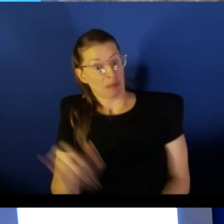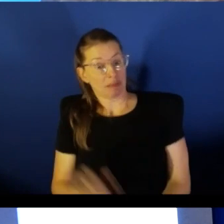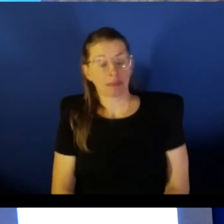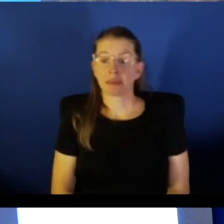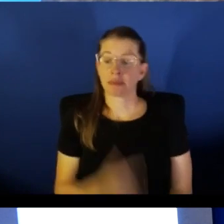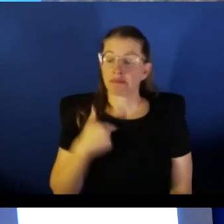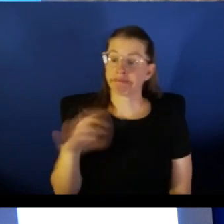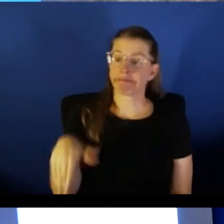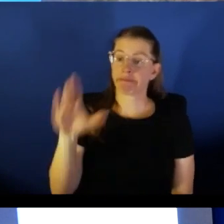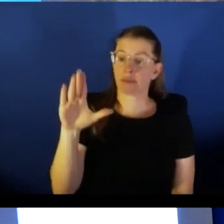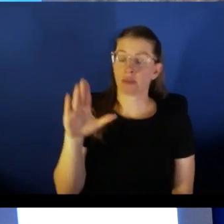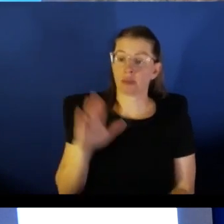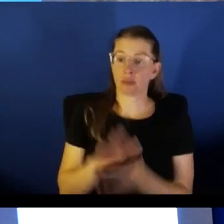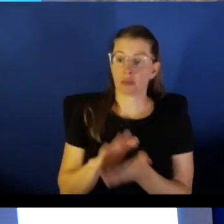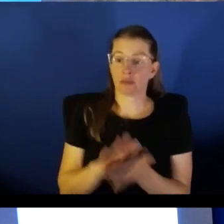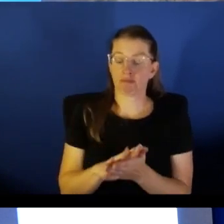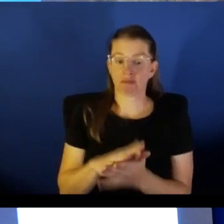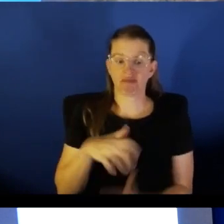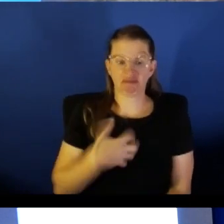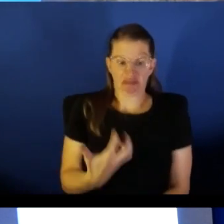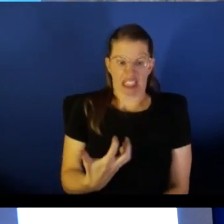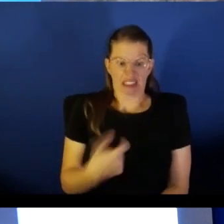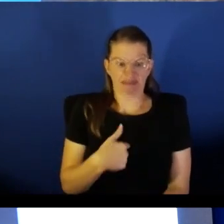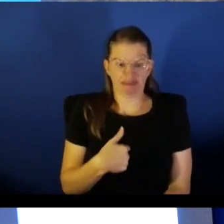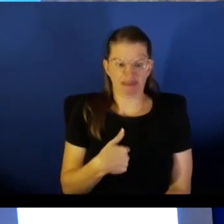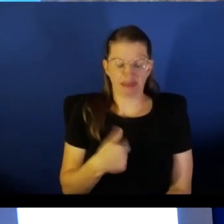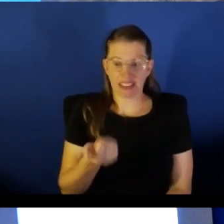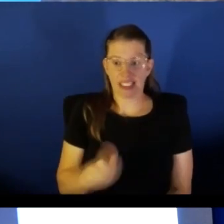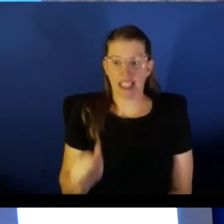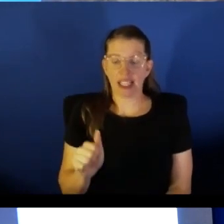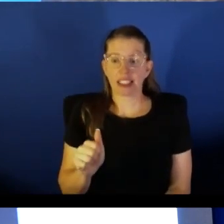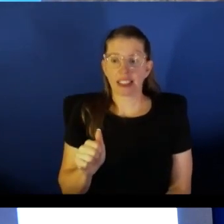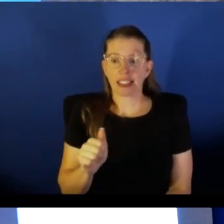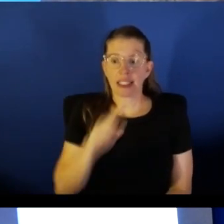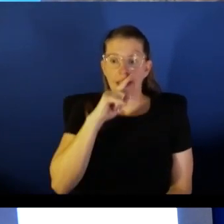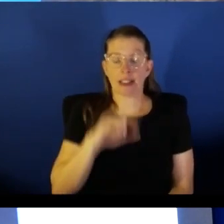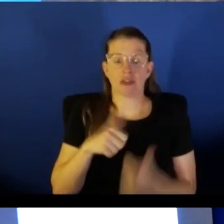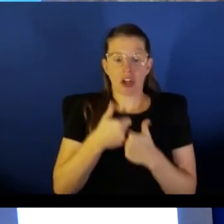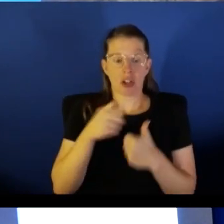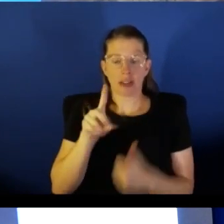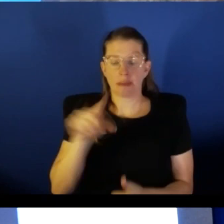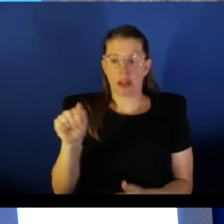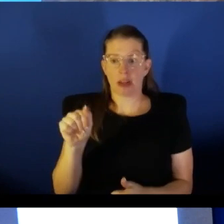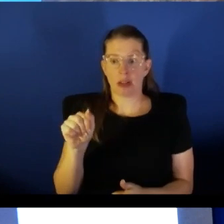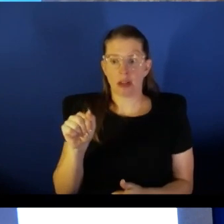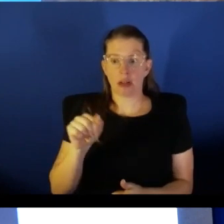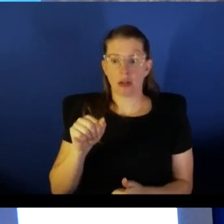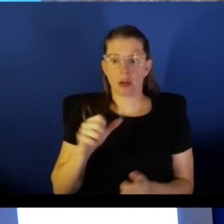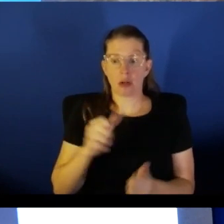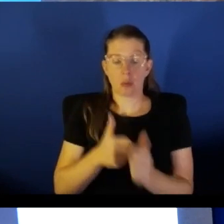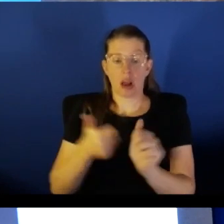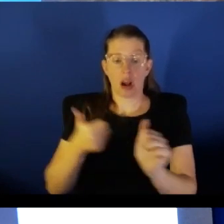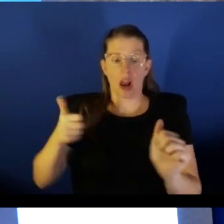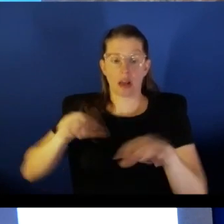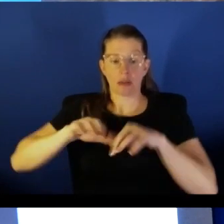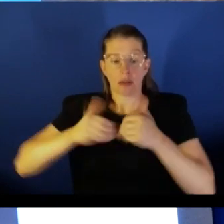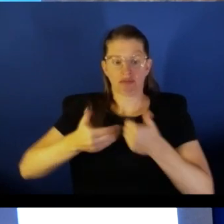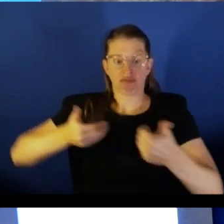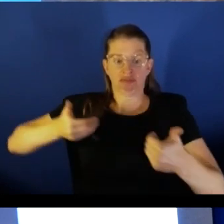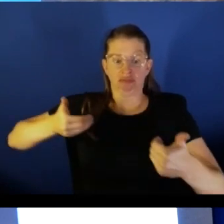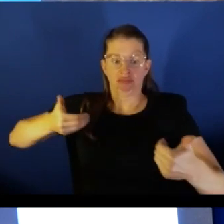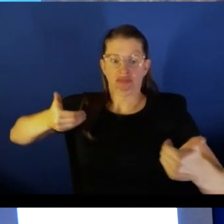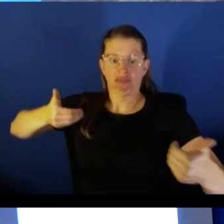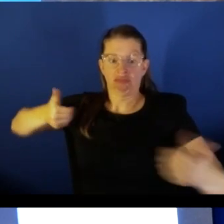always infuriated me now looking back that any kid that had a challenge or a disability or was different was kept so far away from the rest of us. They